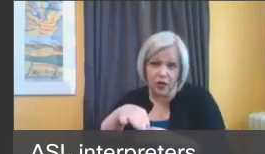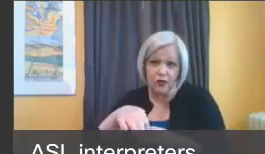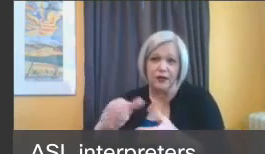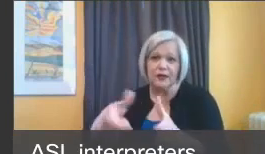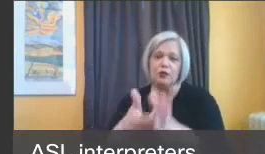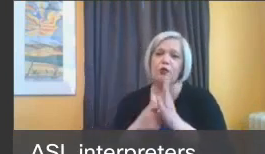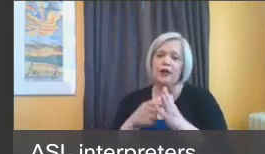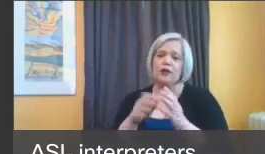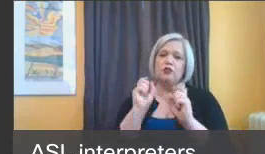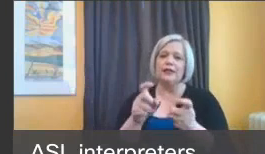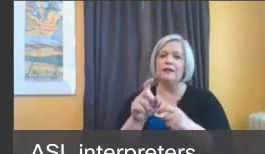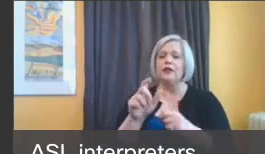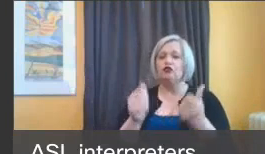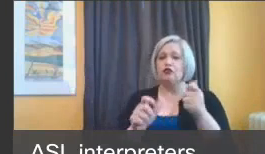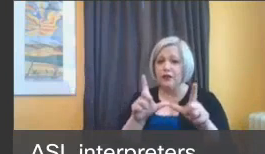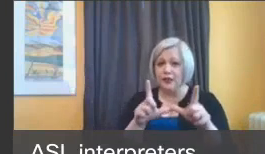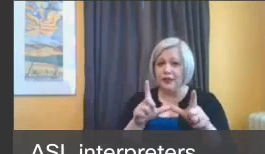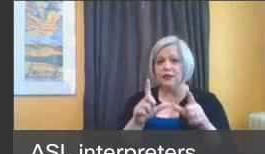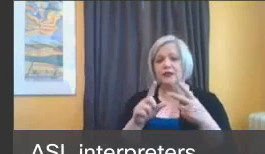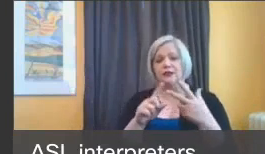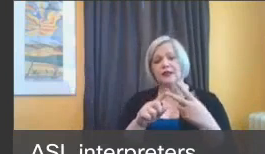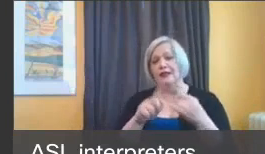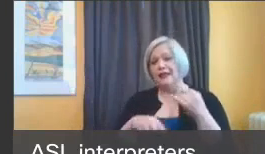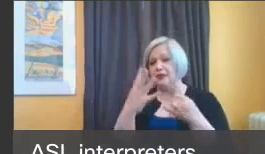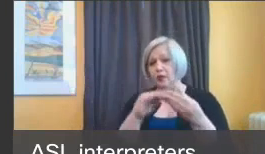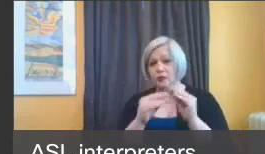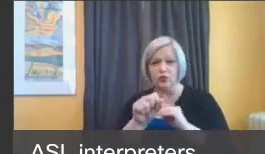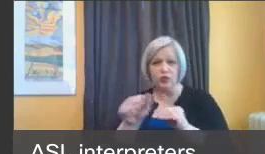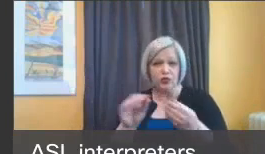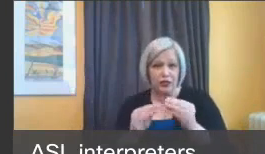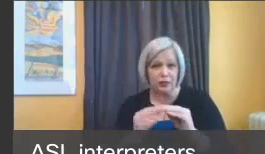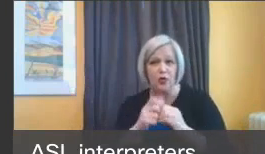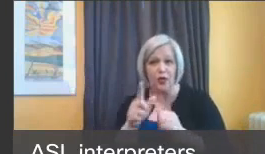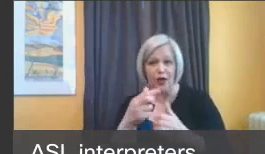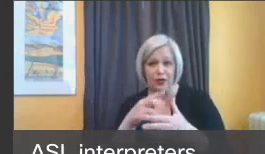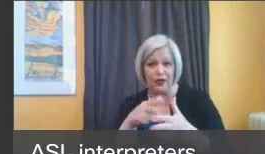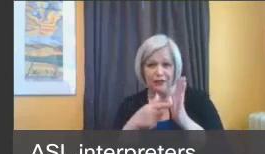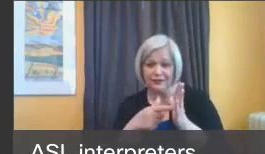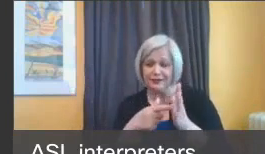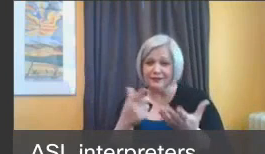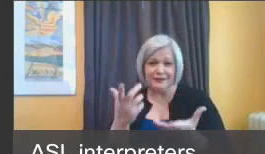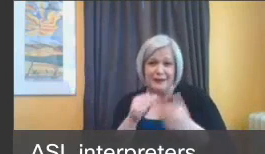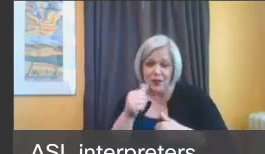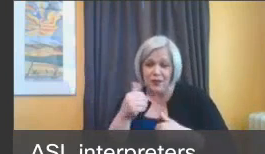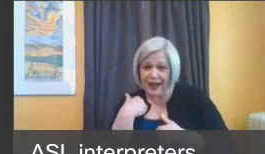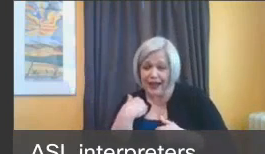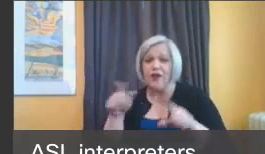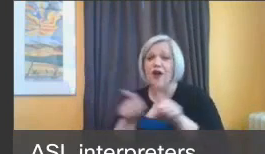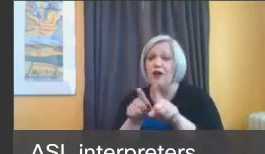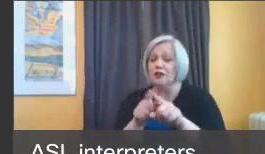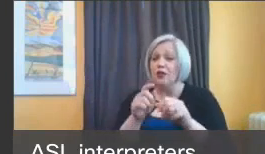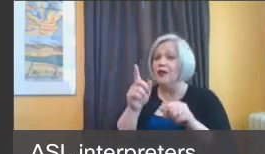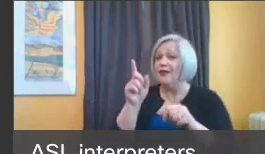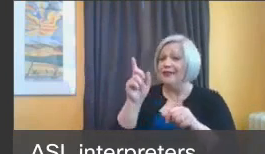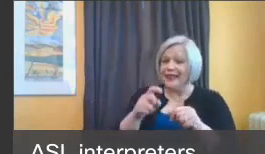number, or the last four digits of their social security number. It also reduces the duration in which the ballot request is valid from two election